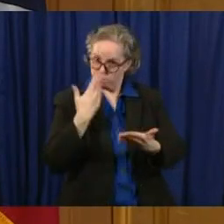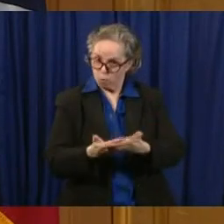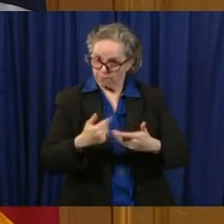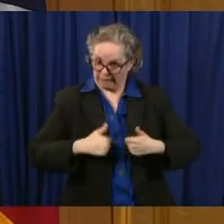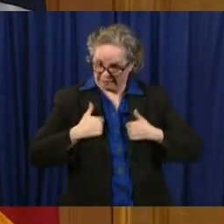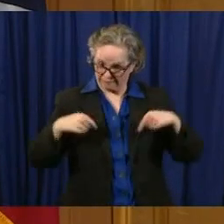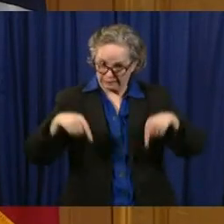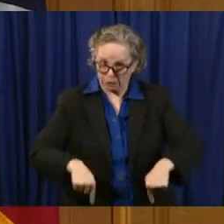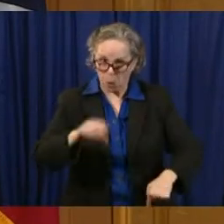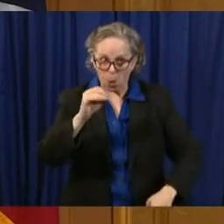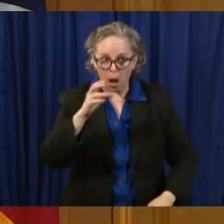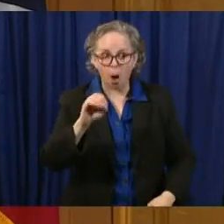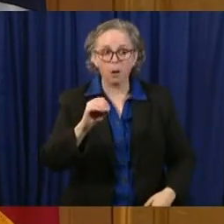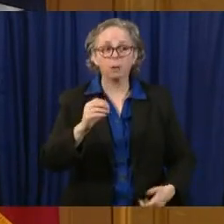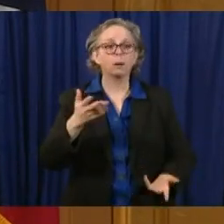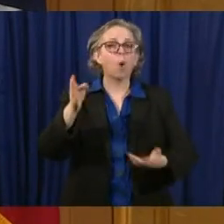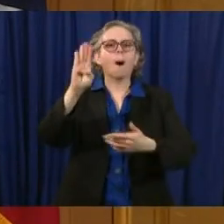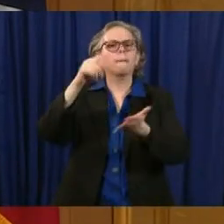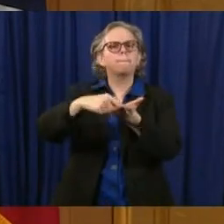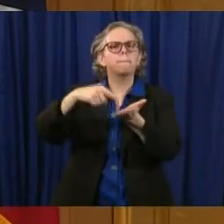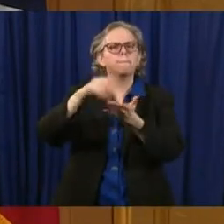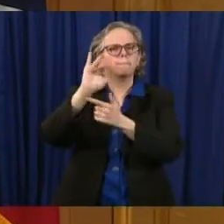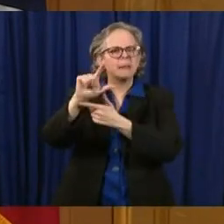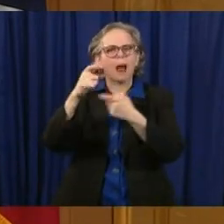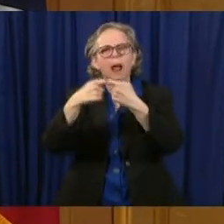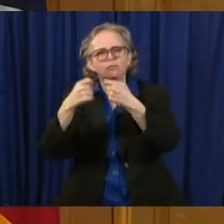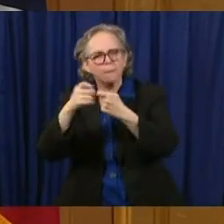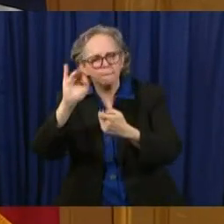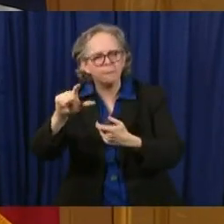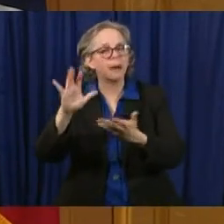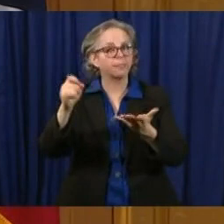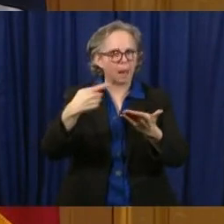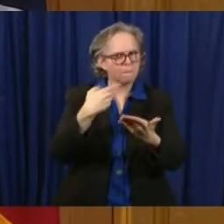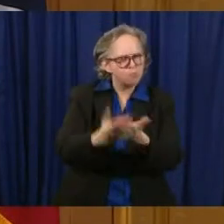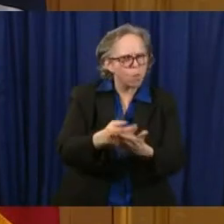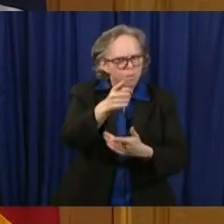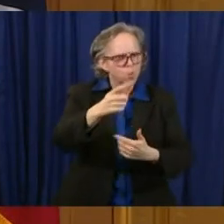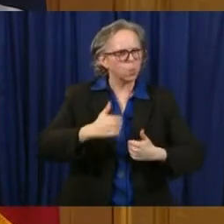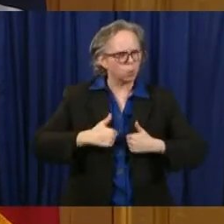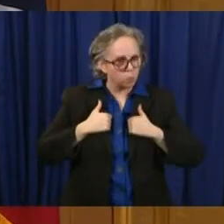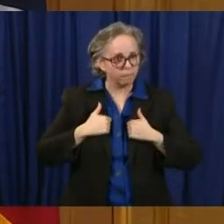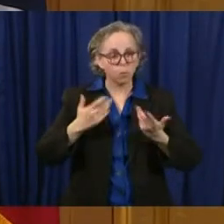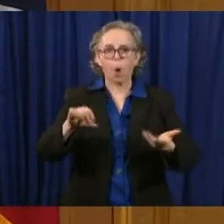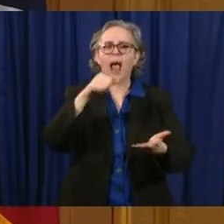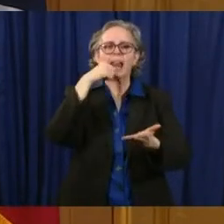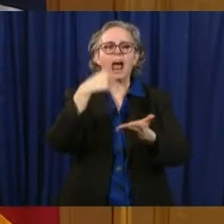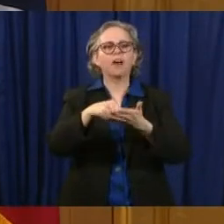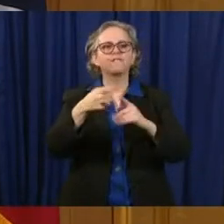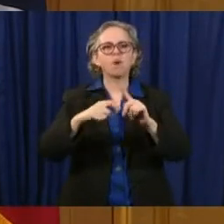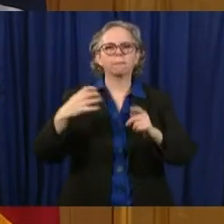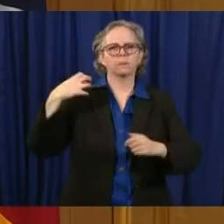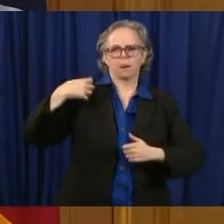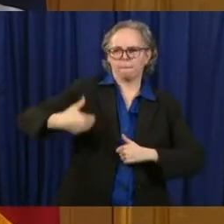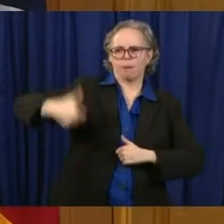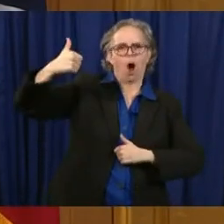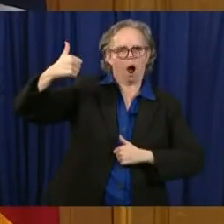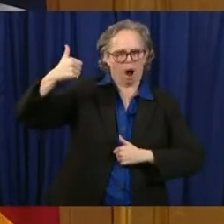it might be a bill with the person's name and Ohio address on it, or a letter from an employer placing the person in Ohio as an